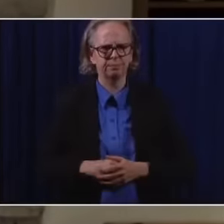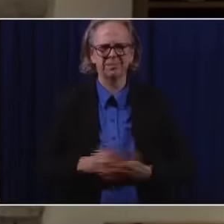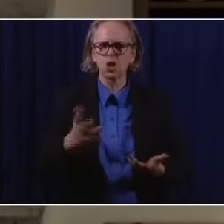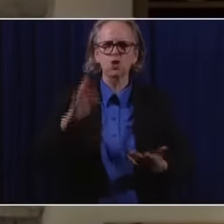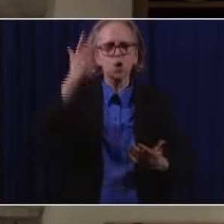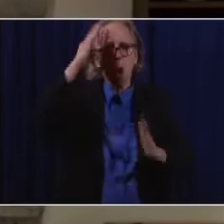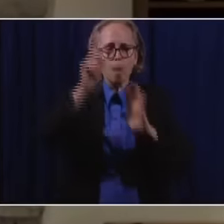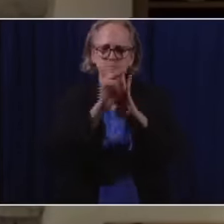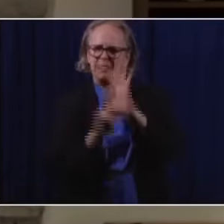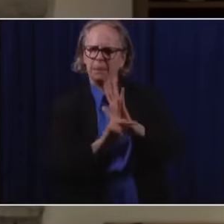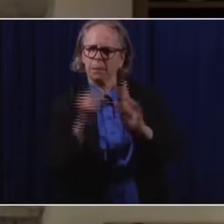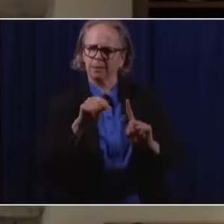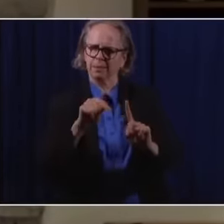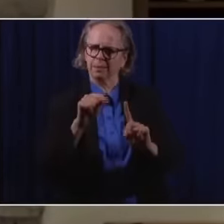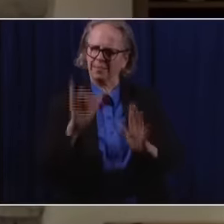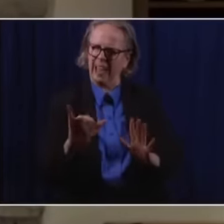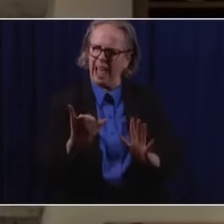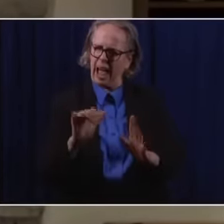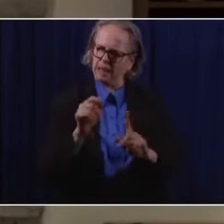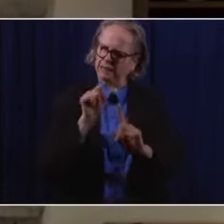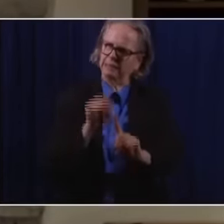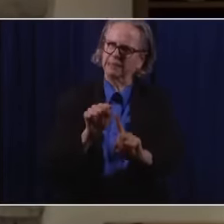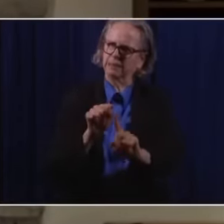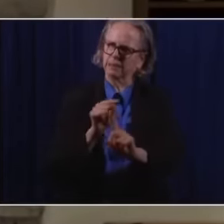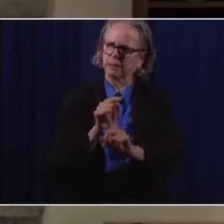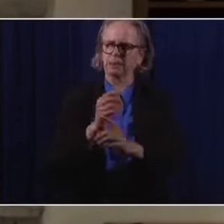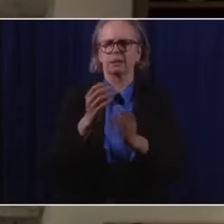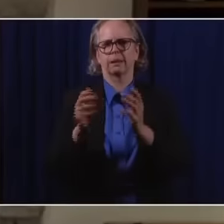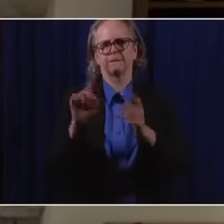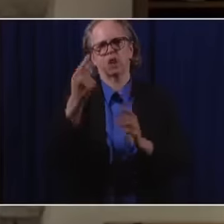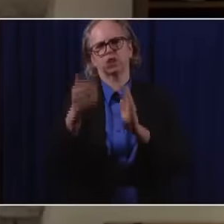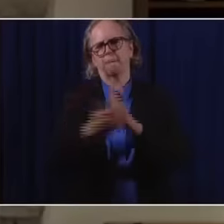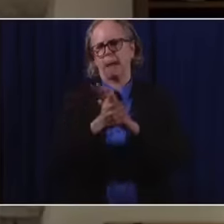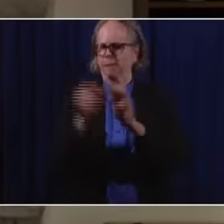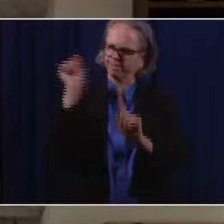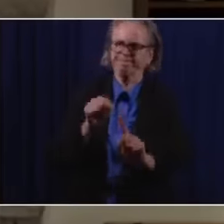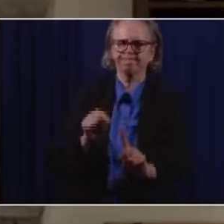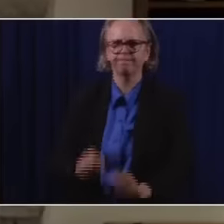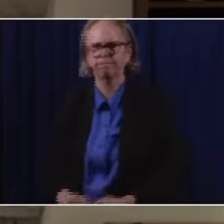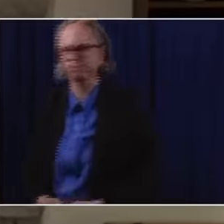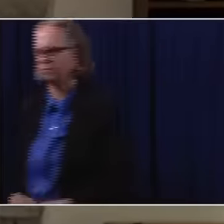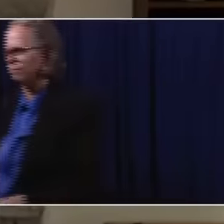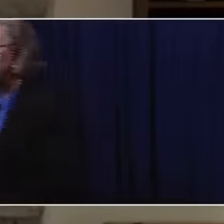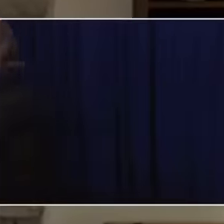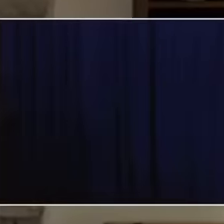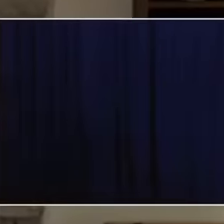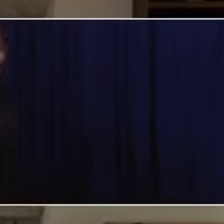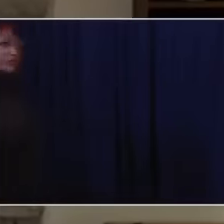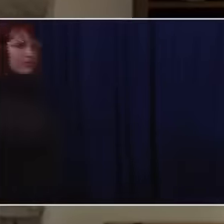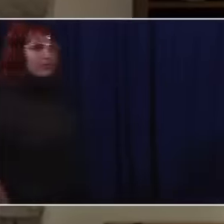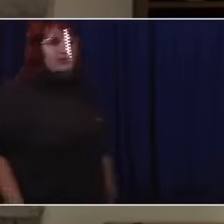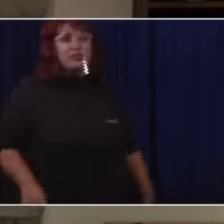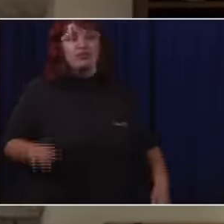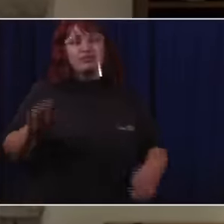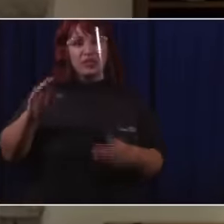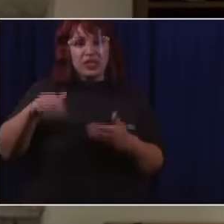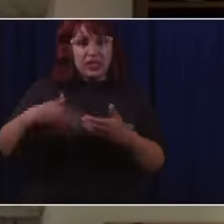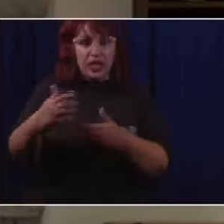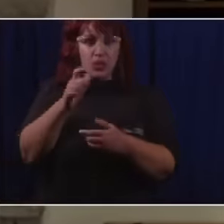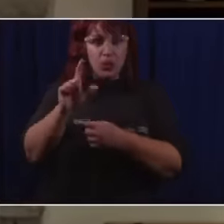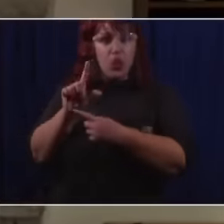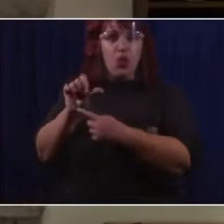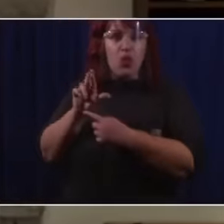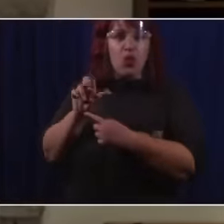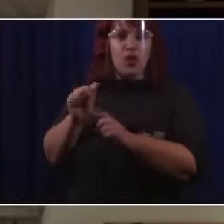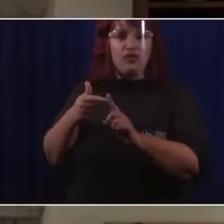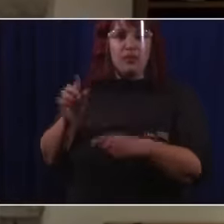question is from Laura Bischoff at the Dayton Daily News. Hi, Governor. You talk about it's your